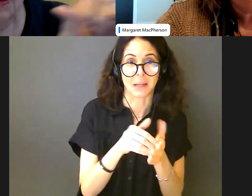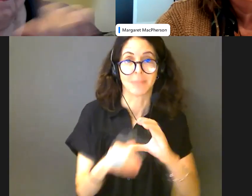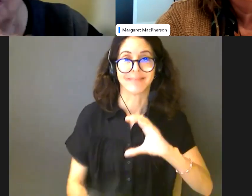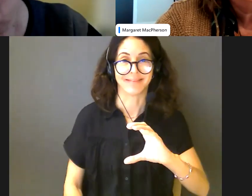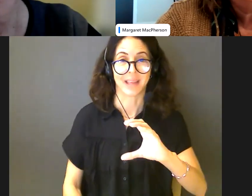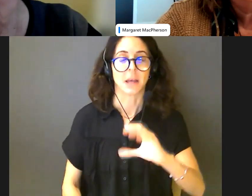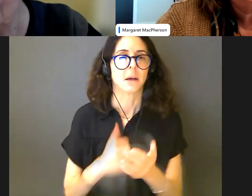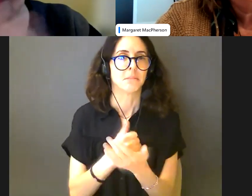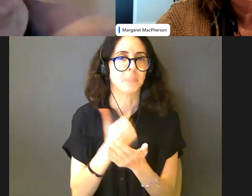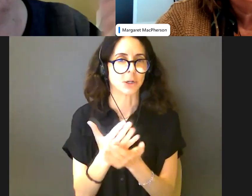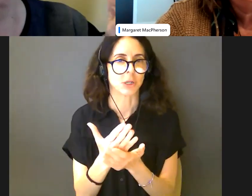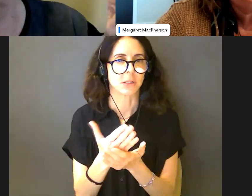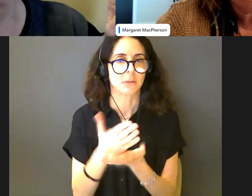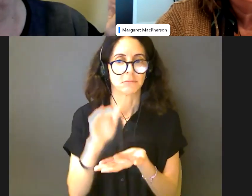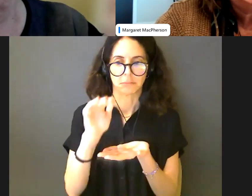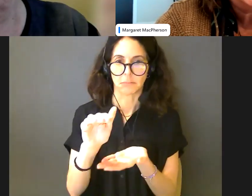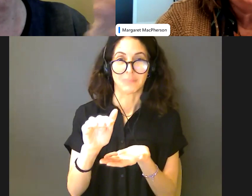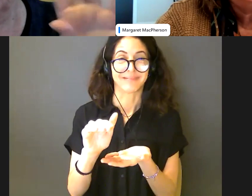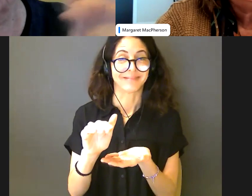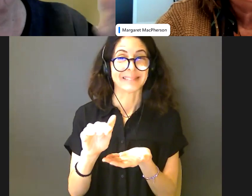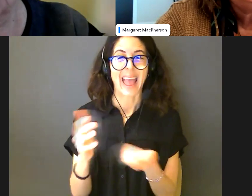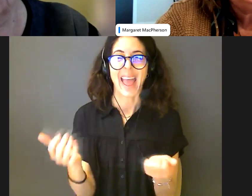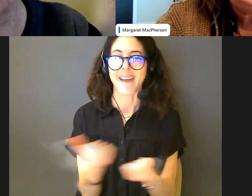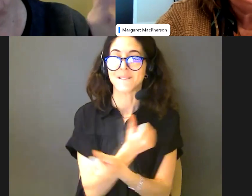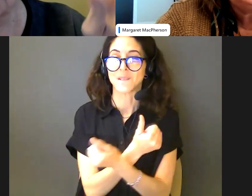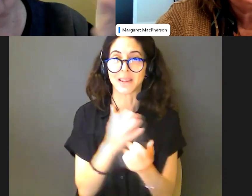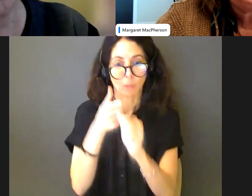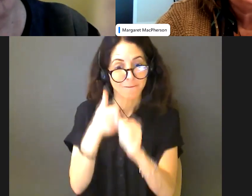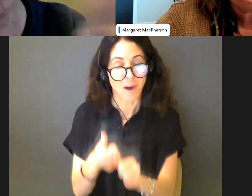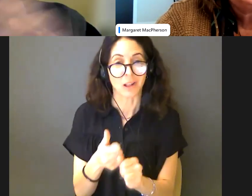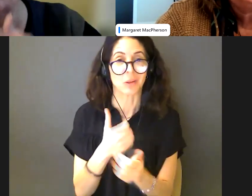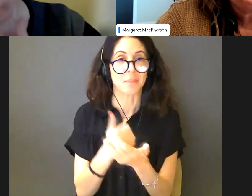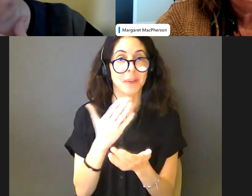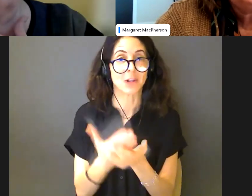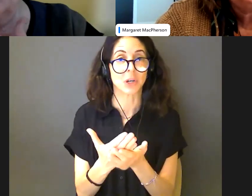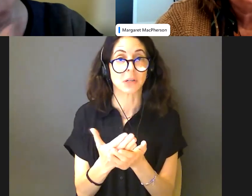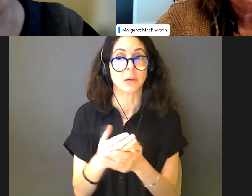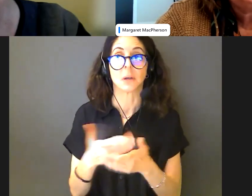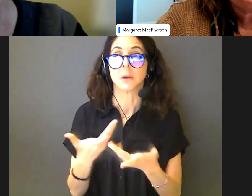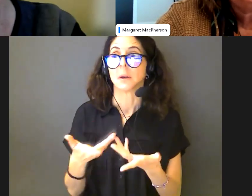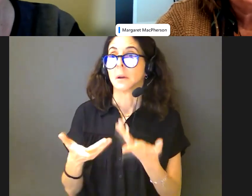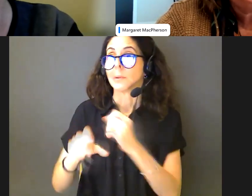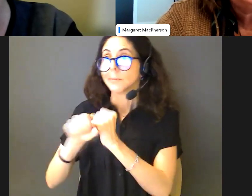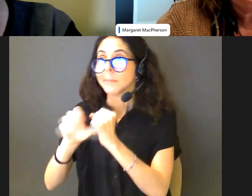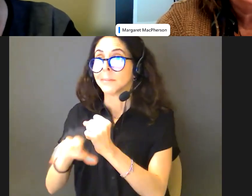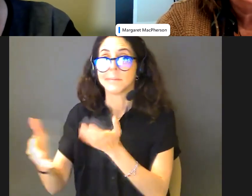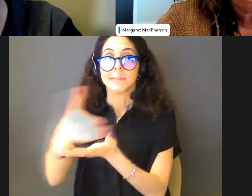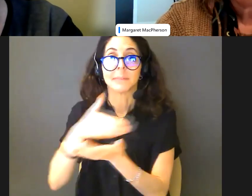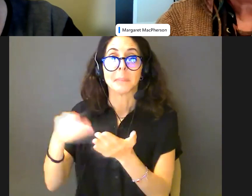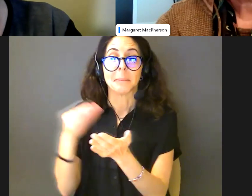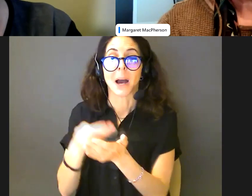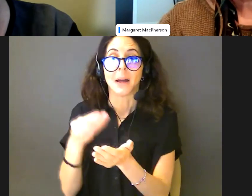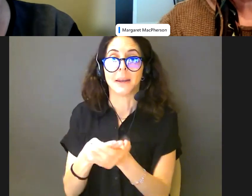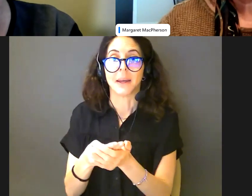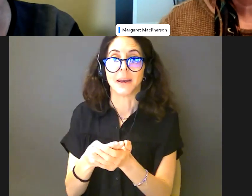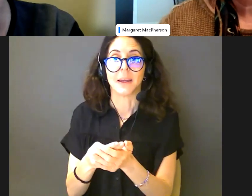budget. We do everything for that. We do not raise any more money. It's wonderful. I don't have to raise money, but anyway, I need to